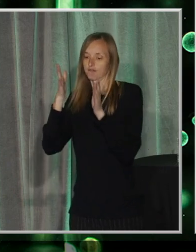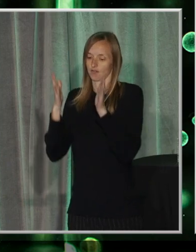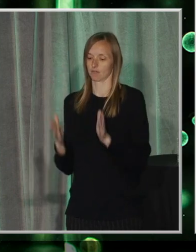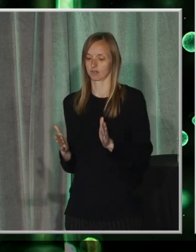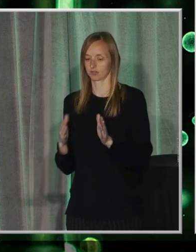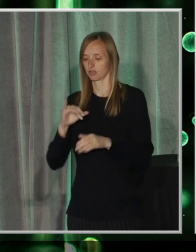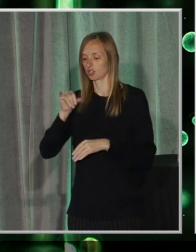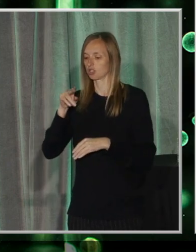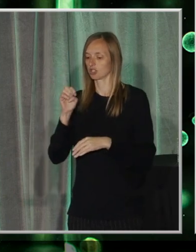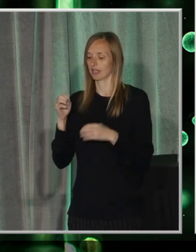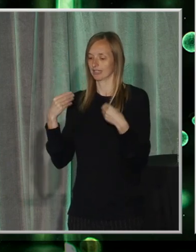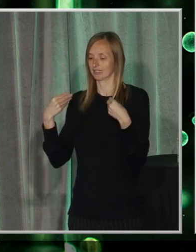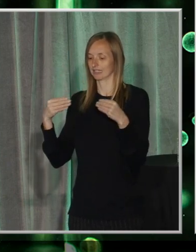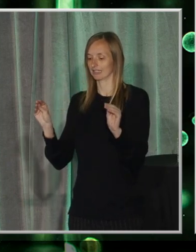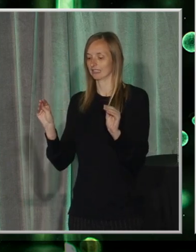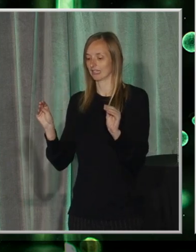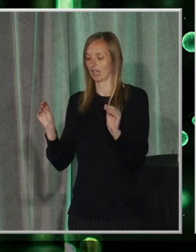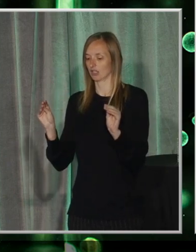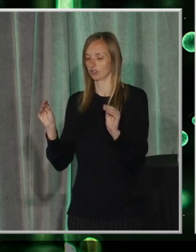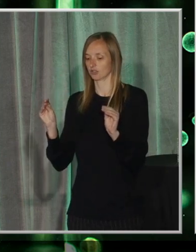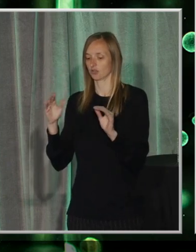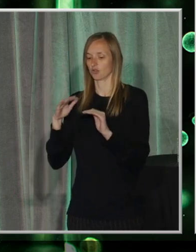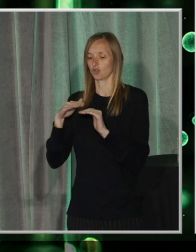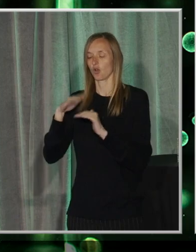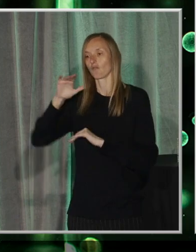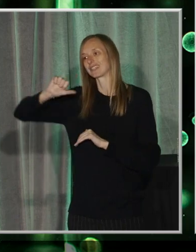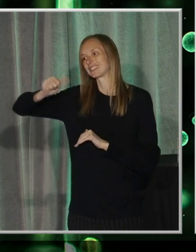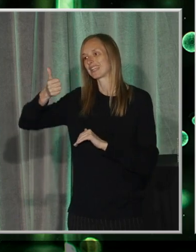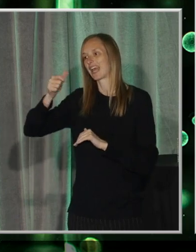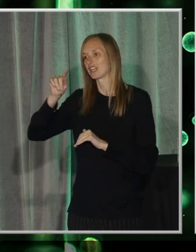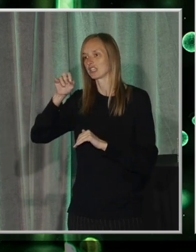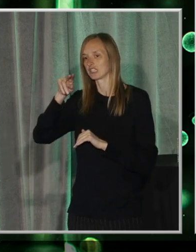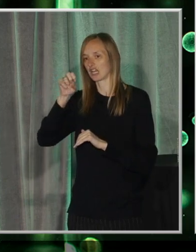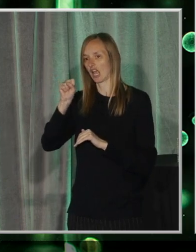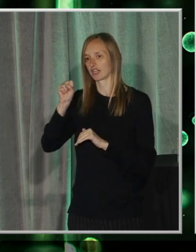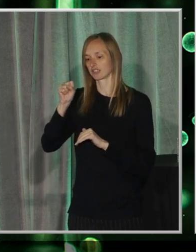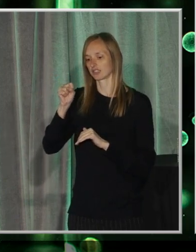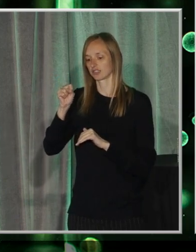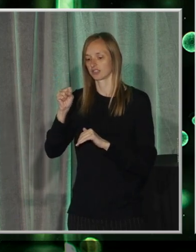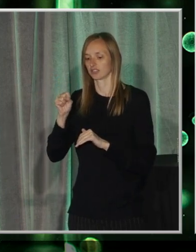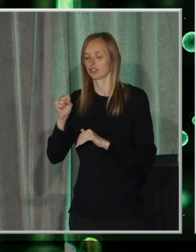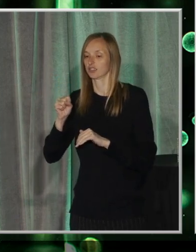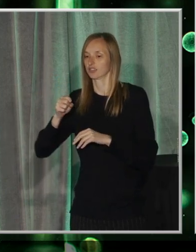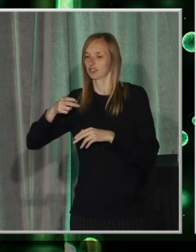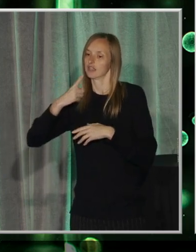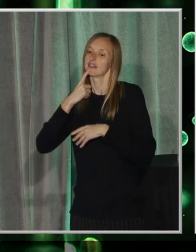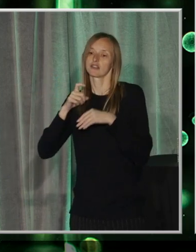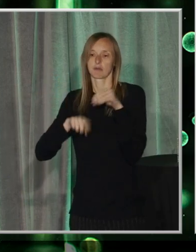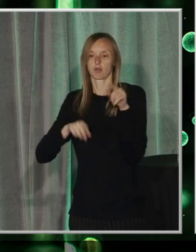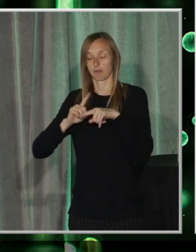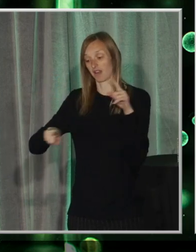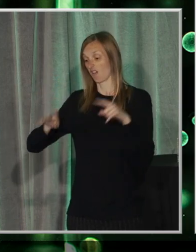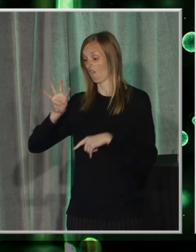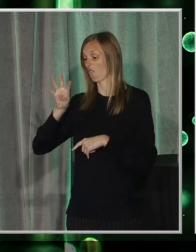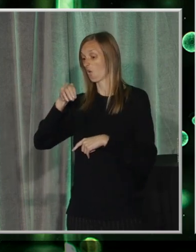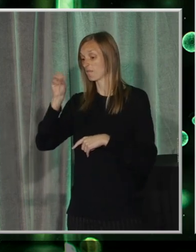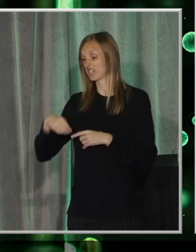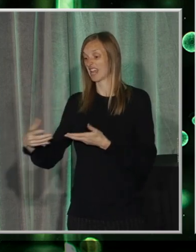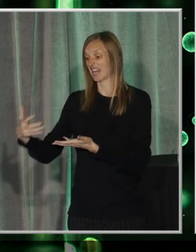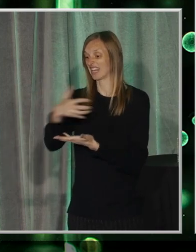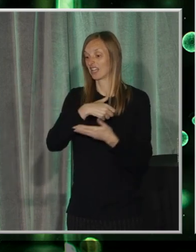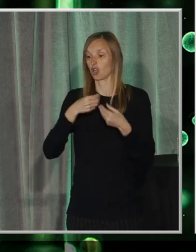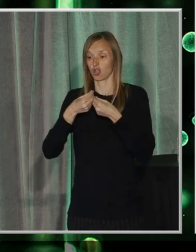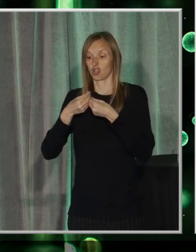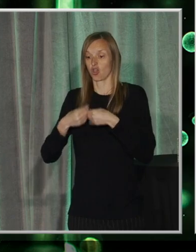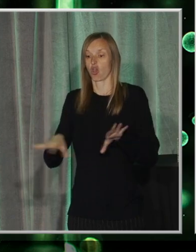Jane sells over 10 tons, but 40% of her production are being lost due to lack